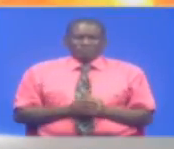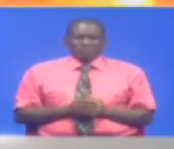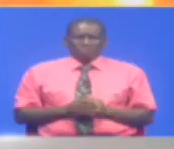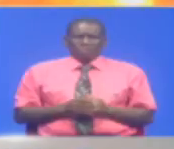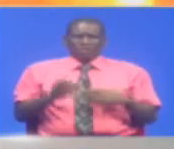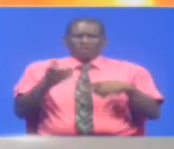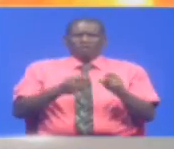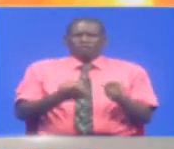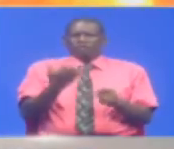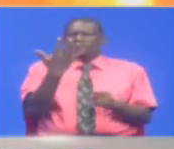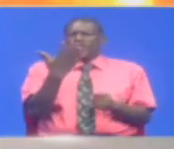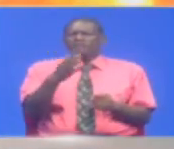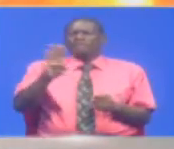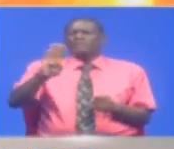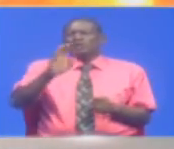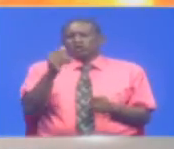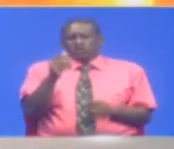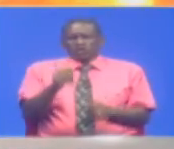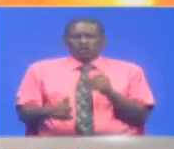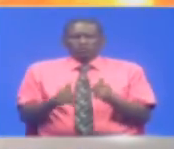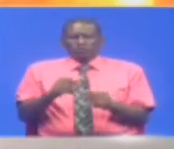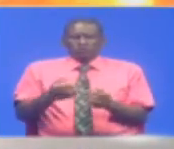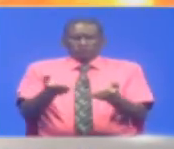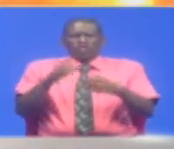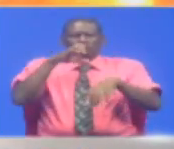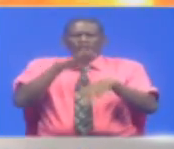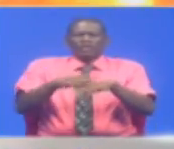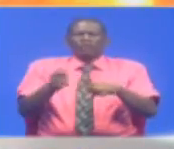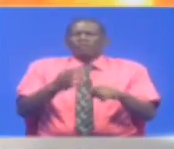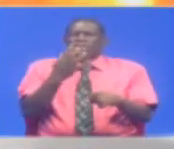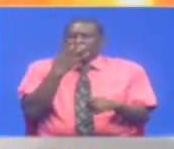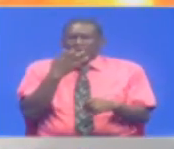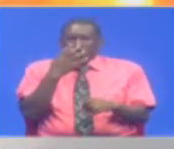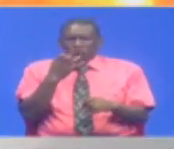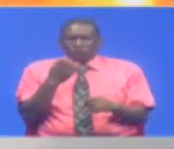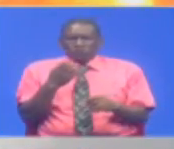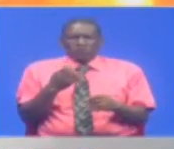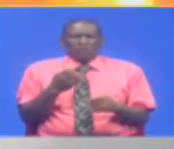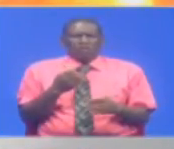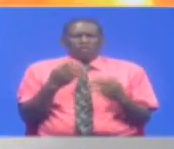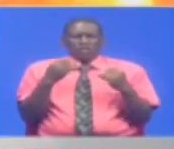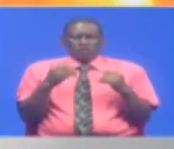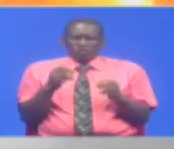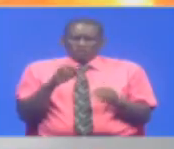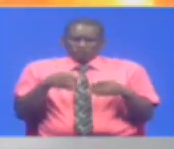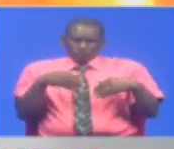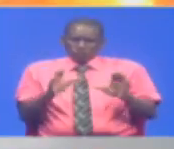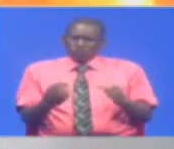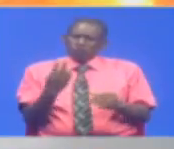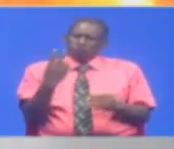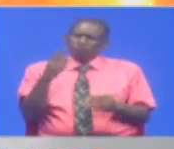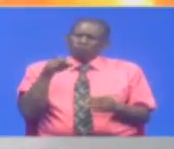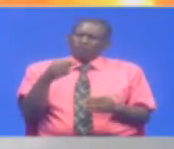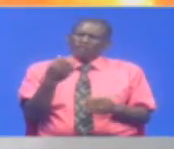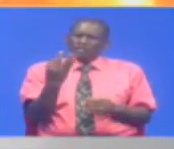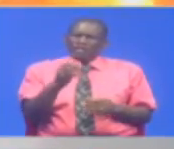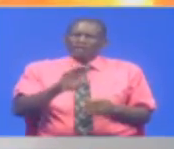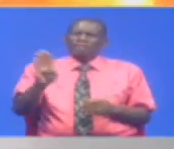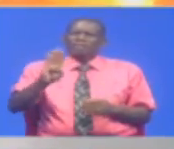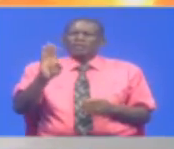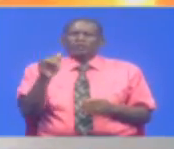From the 5 billion shillings that we should get from mangoes, to lose about 2.3